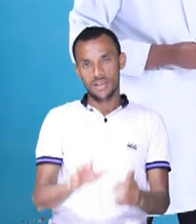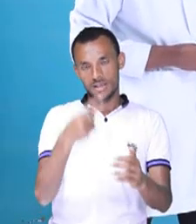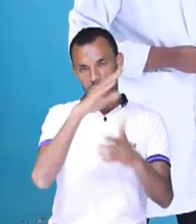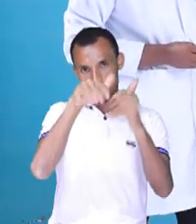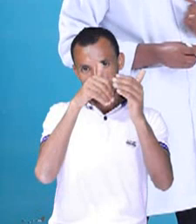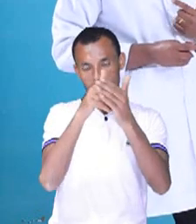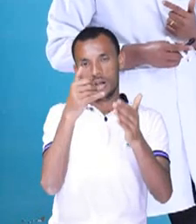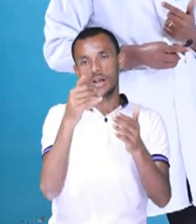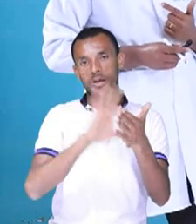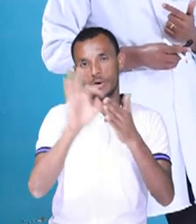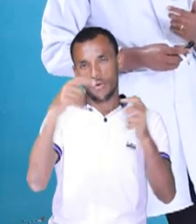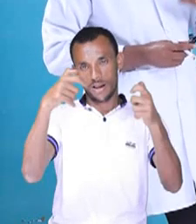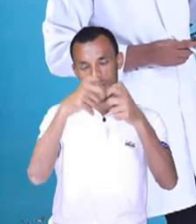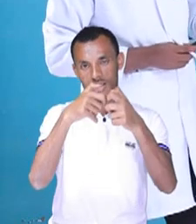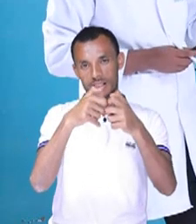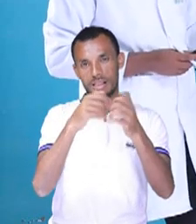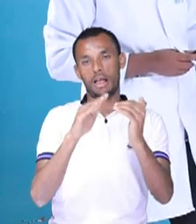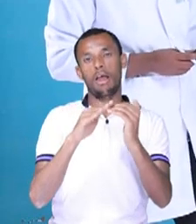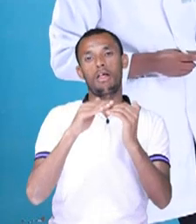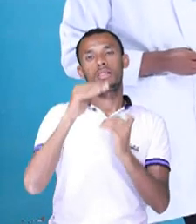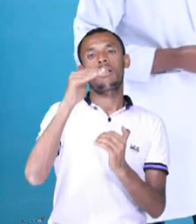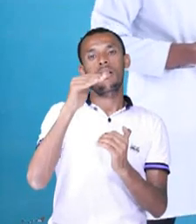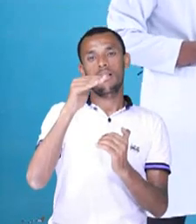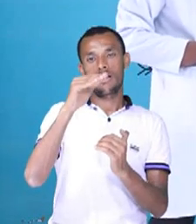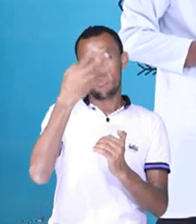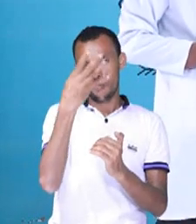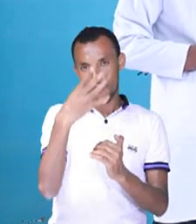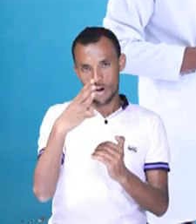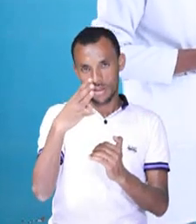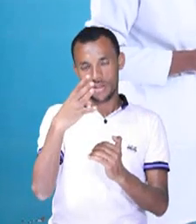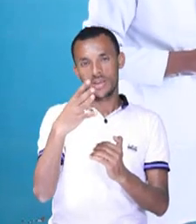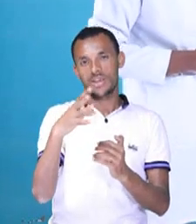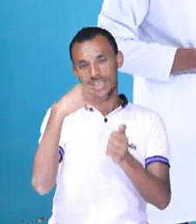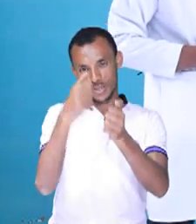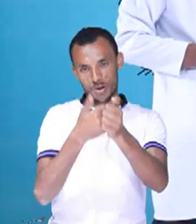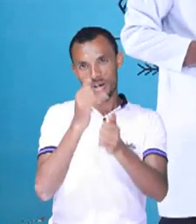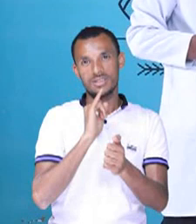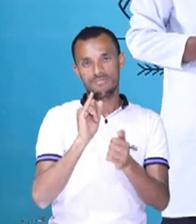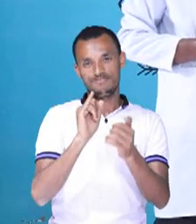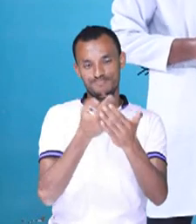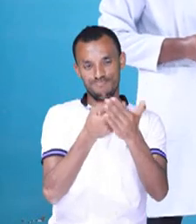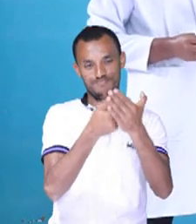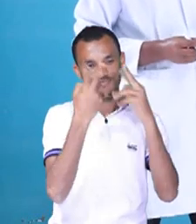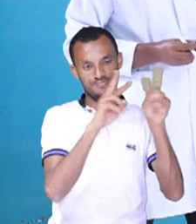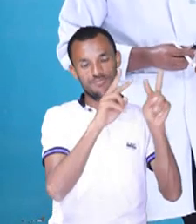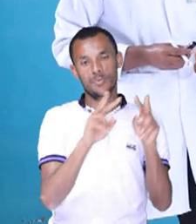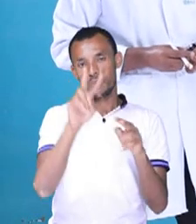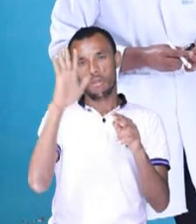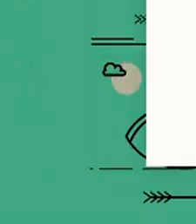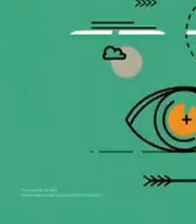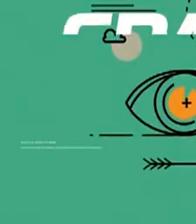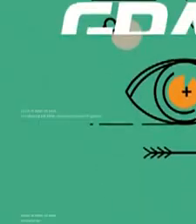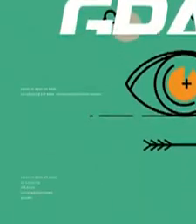The total number of electron greater than 40, the order is this one. Two types of